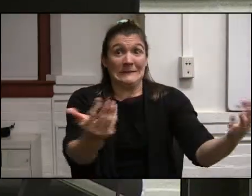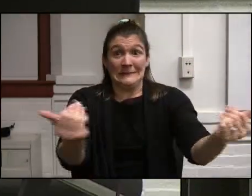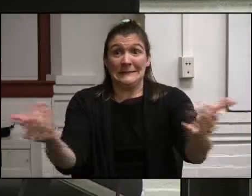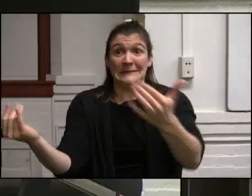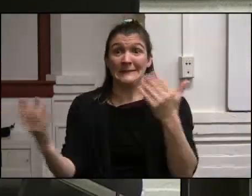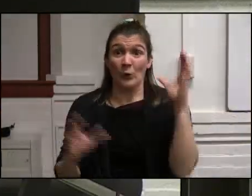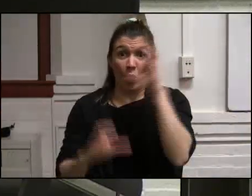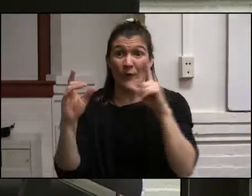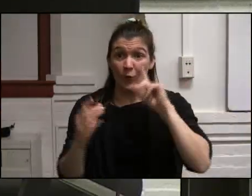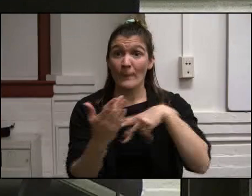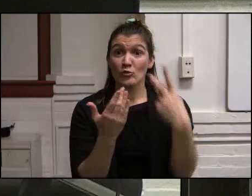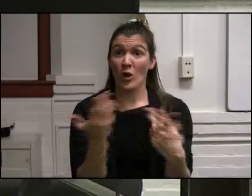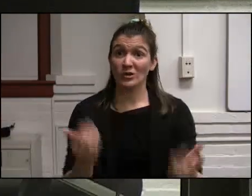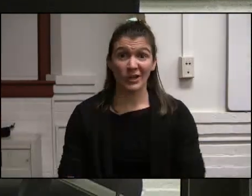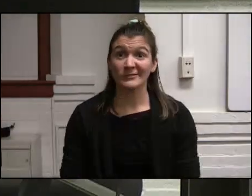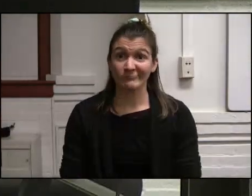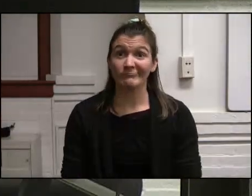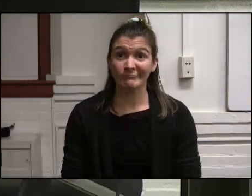projects.